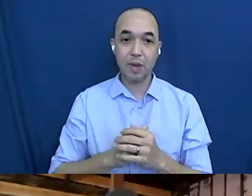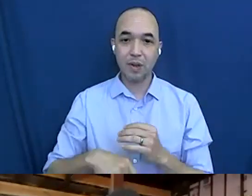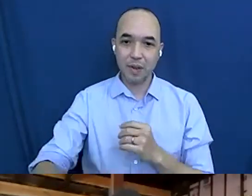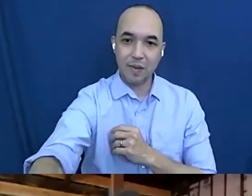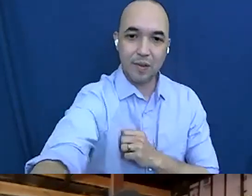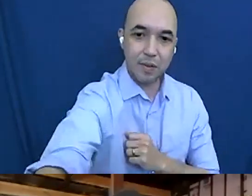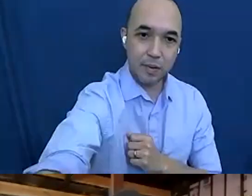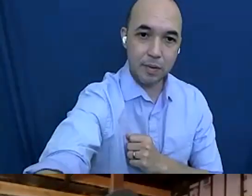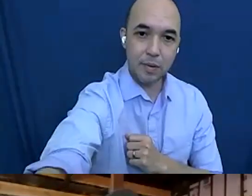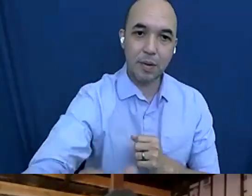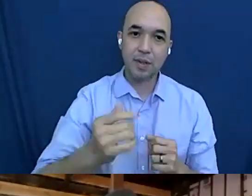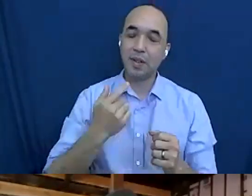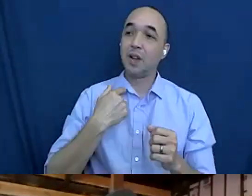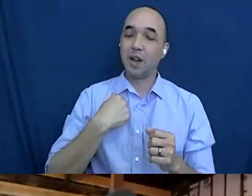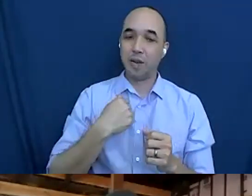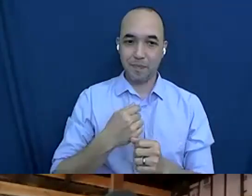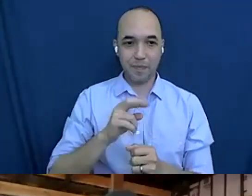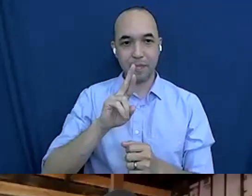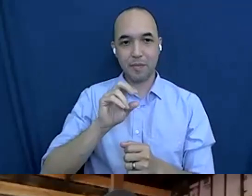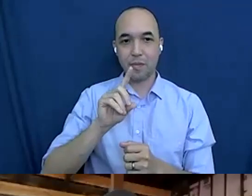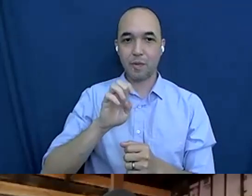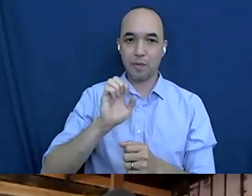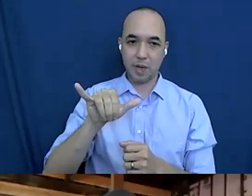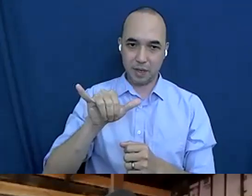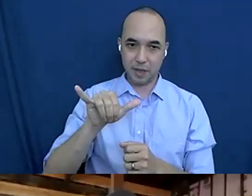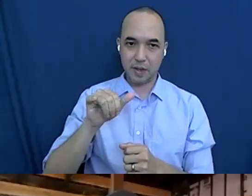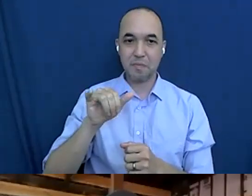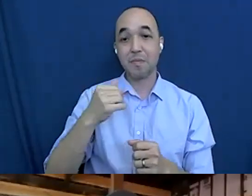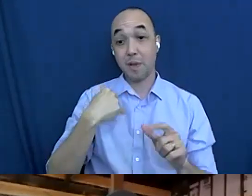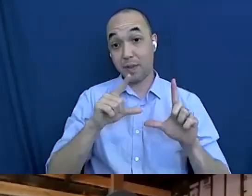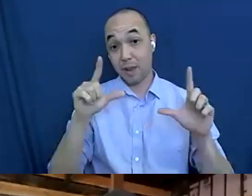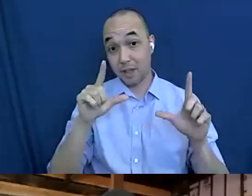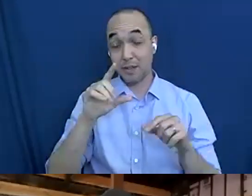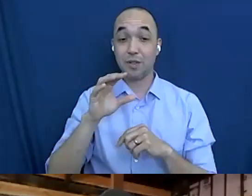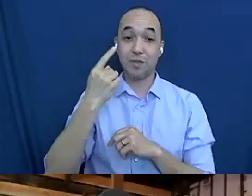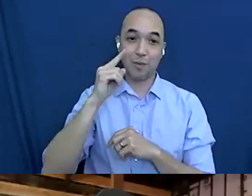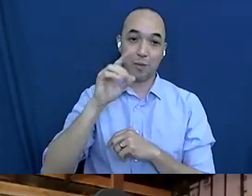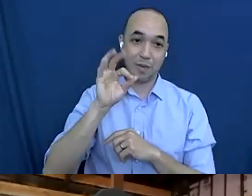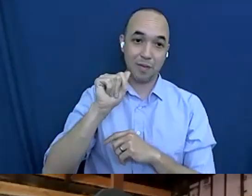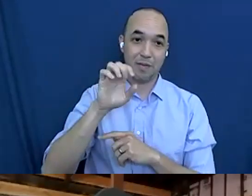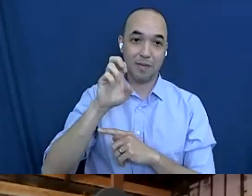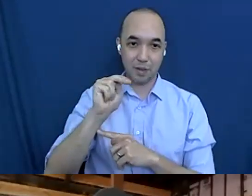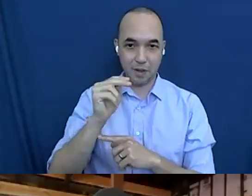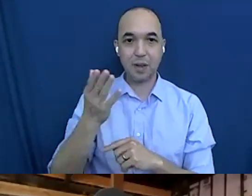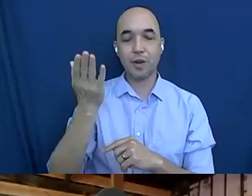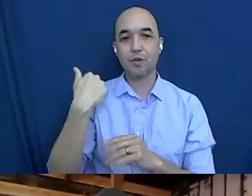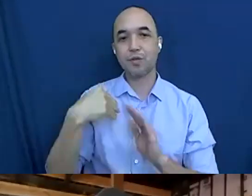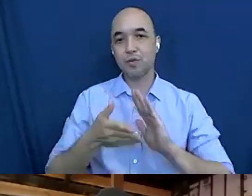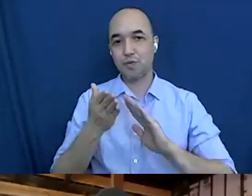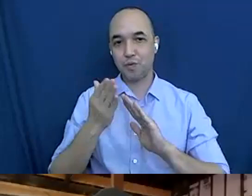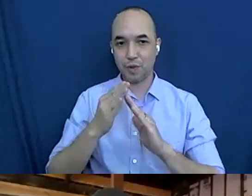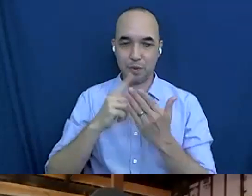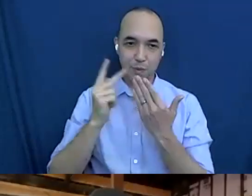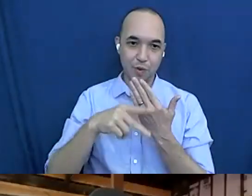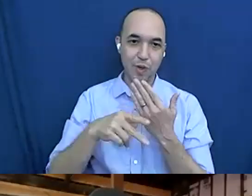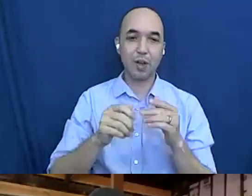Stotts. I'm a licensed falconer. I used to run a program called Earth Conservation Corps, which based in Washington, D.C. There's an offshoot to